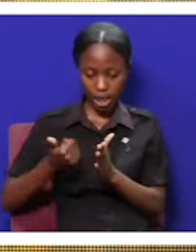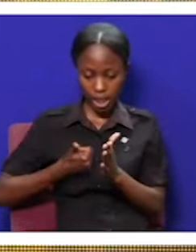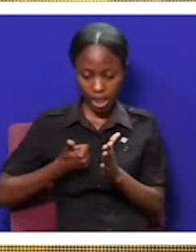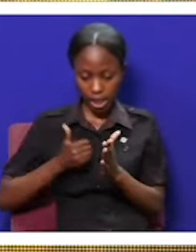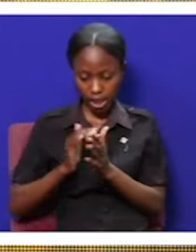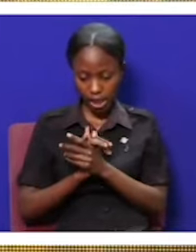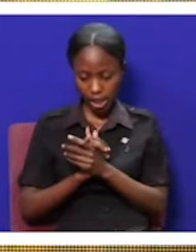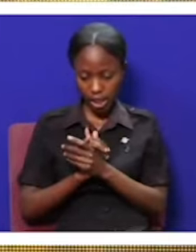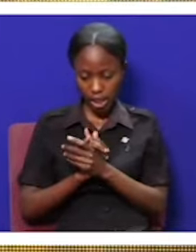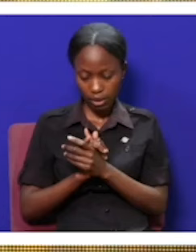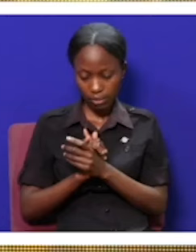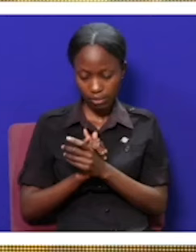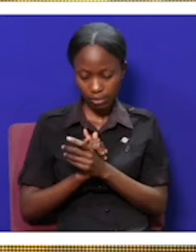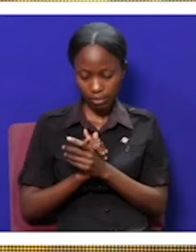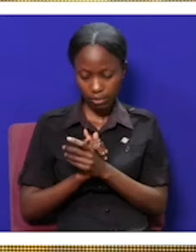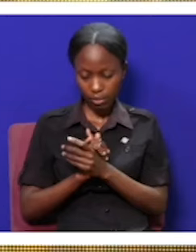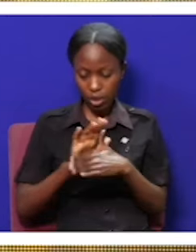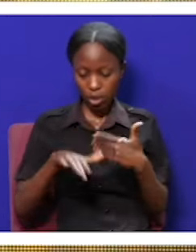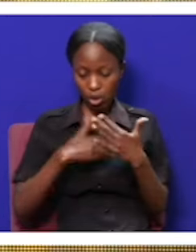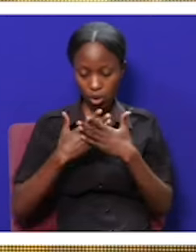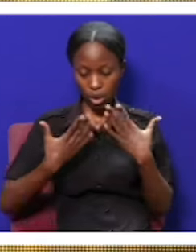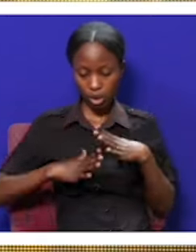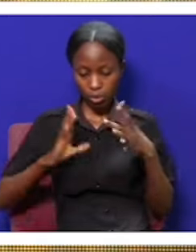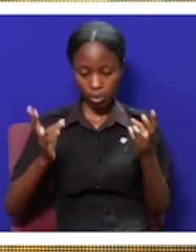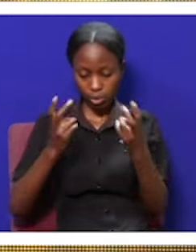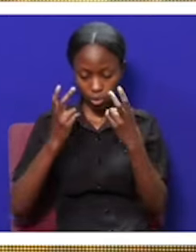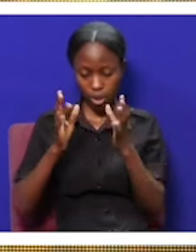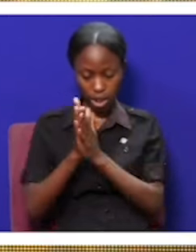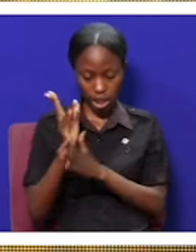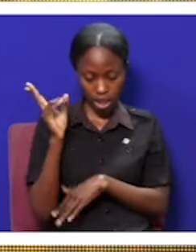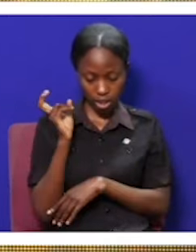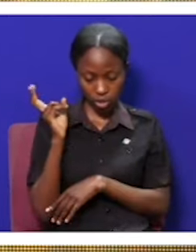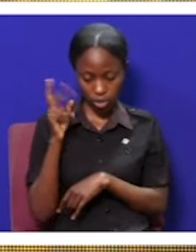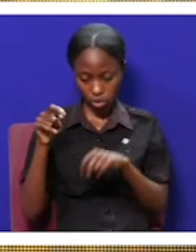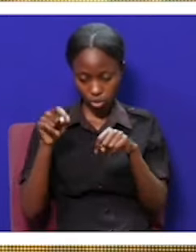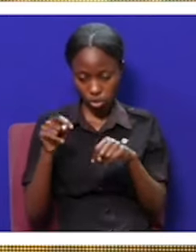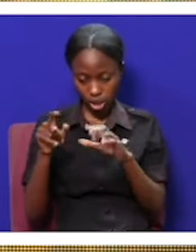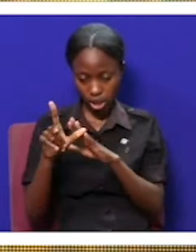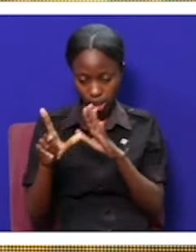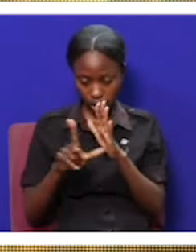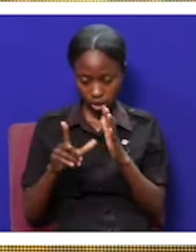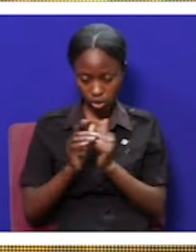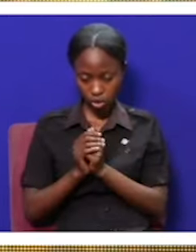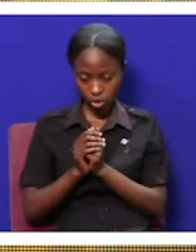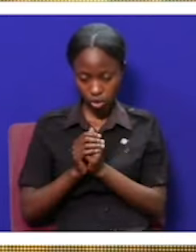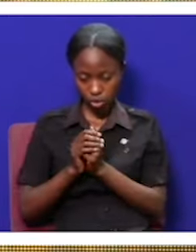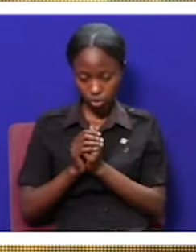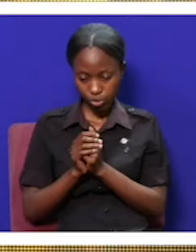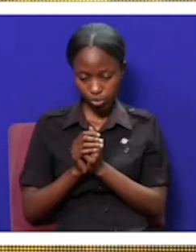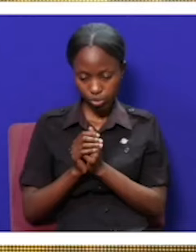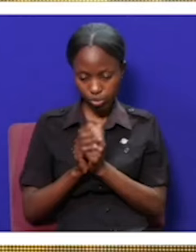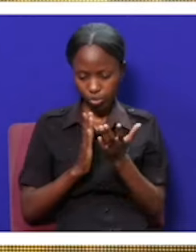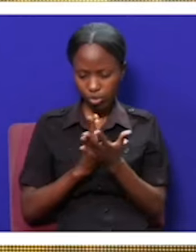the guys watching and listening to this lesson through all